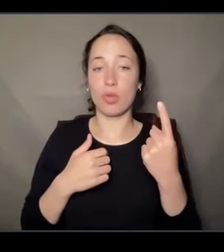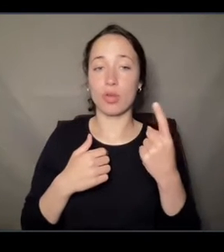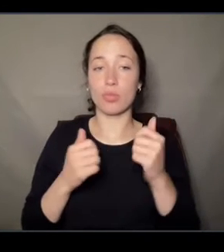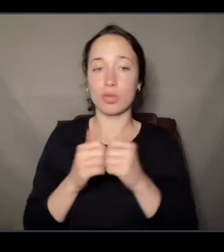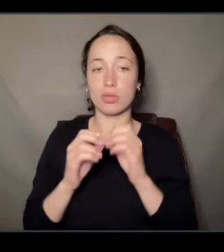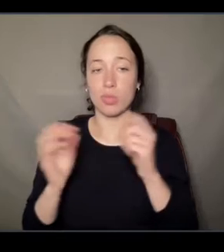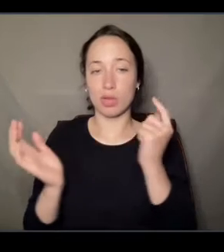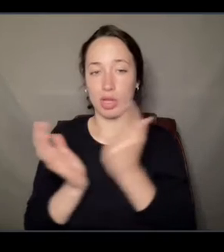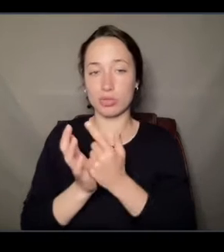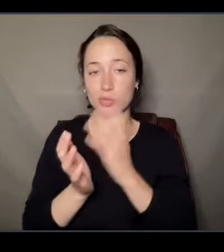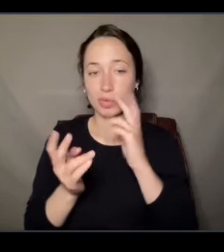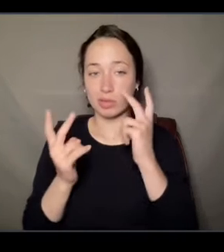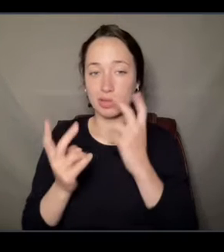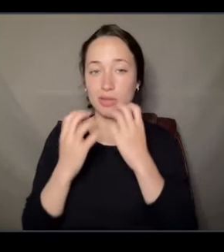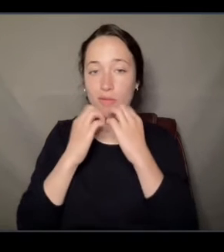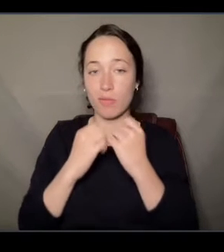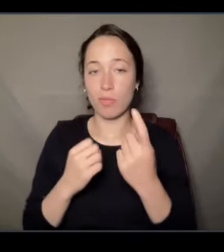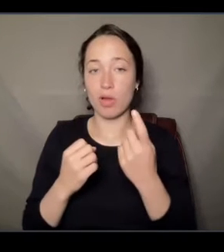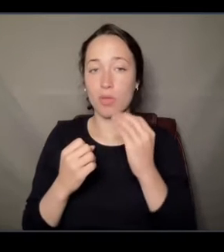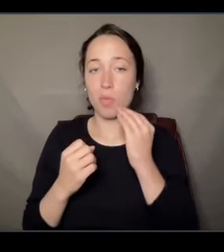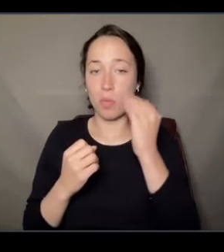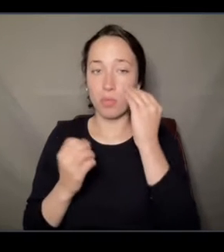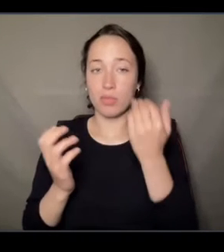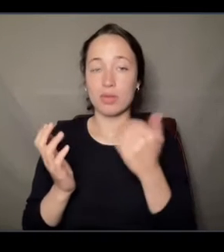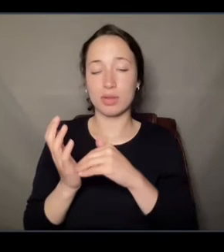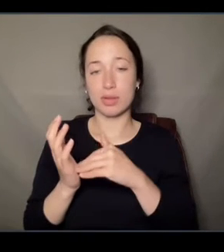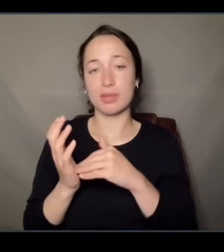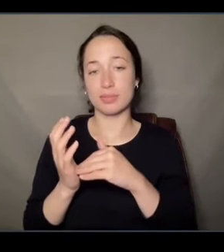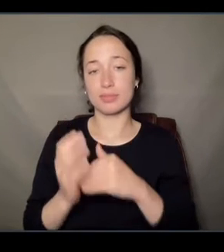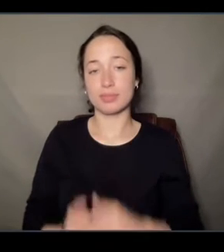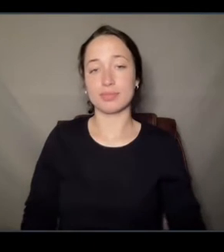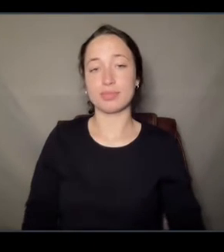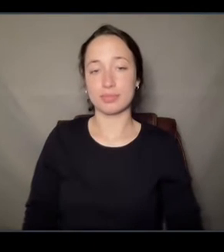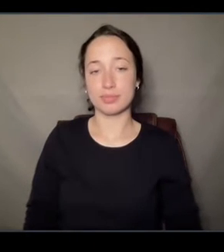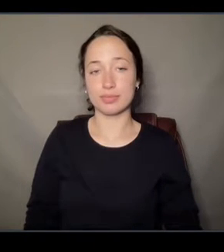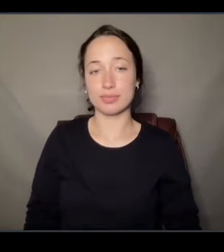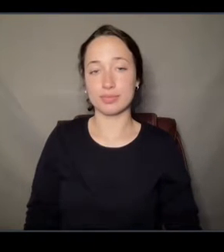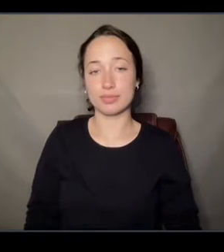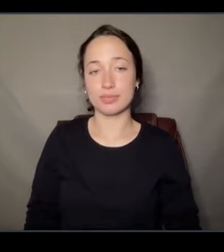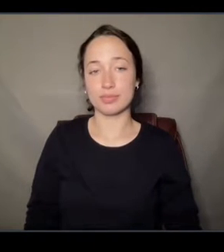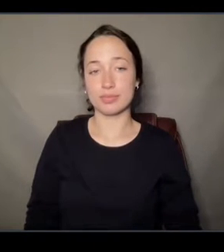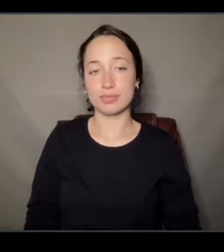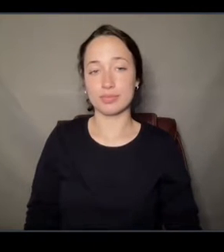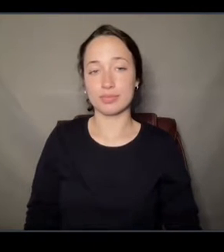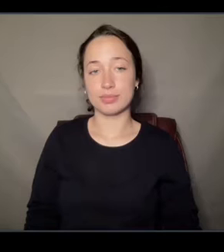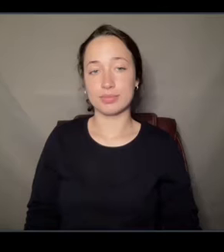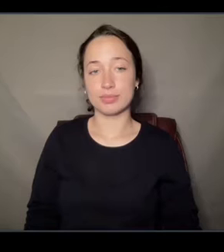one with no guarantee of seeing your loved ones or home again.